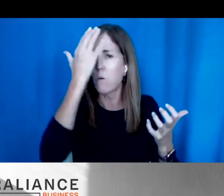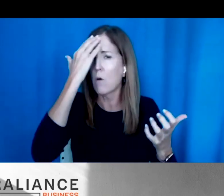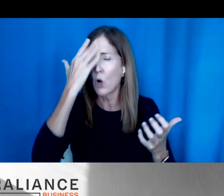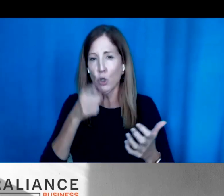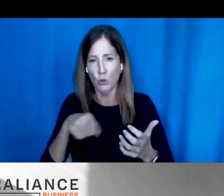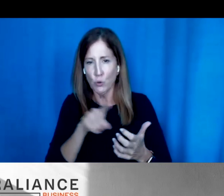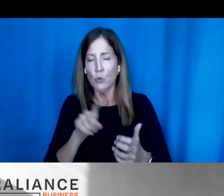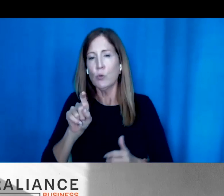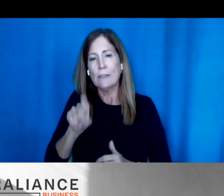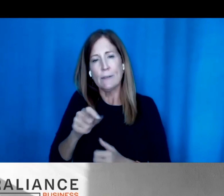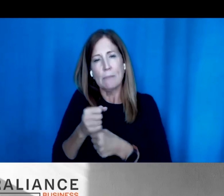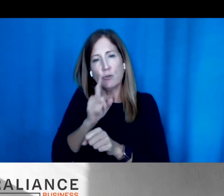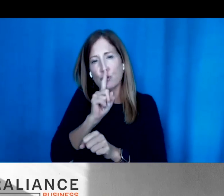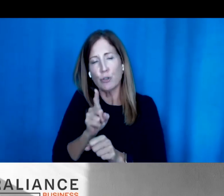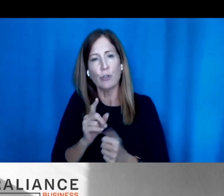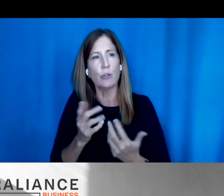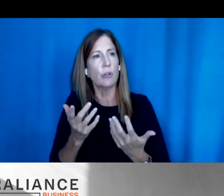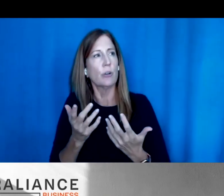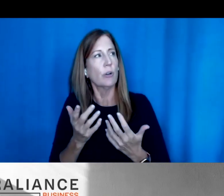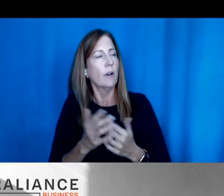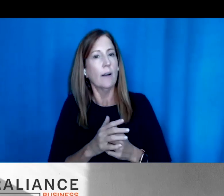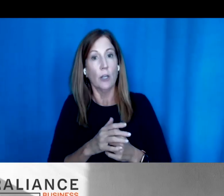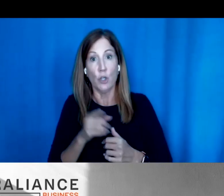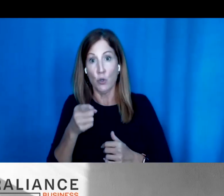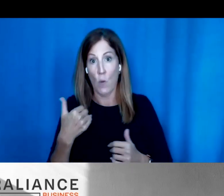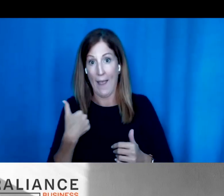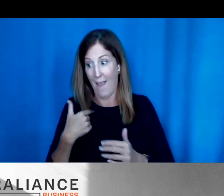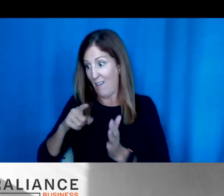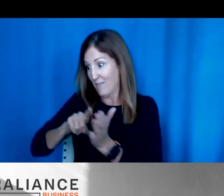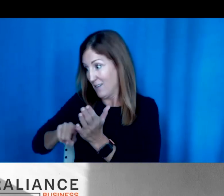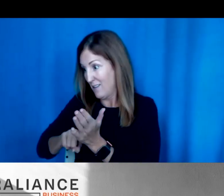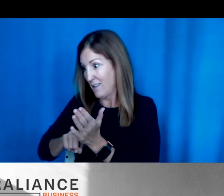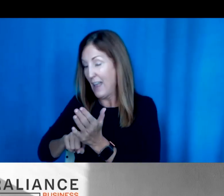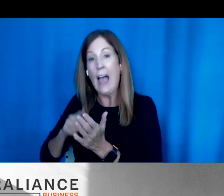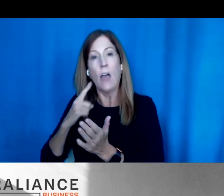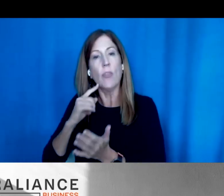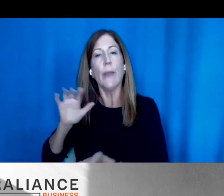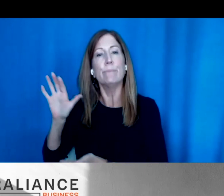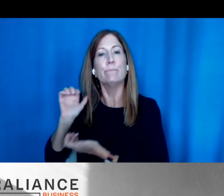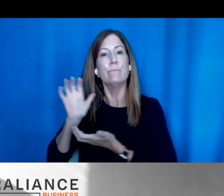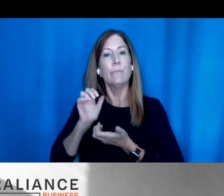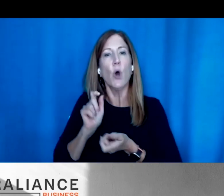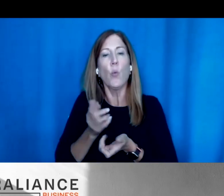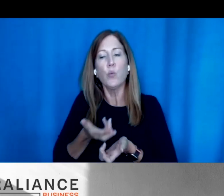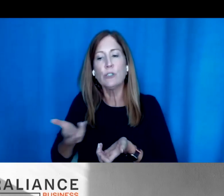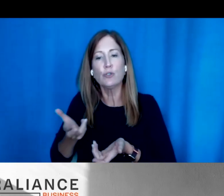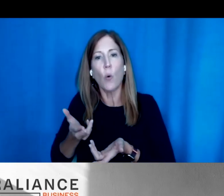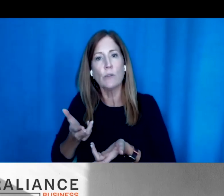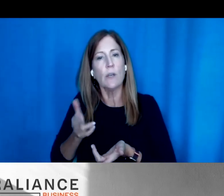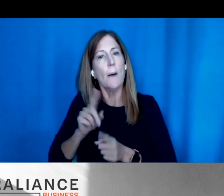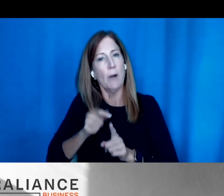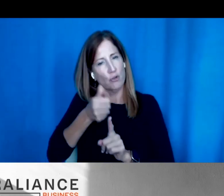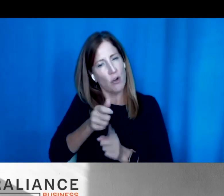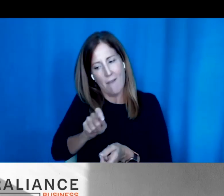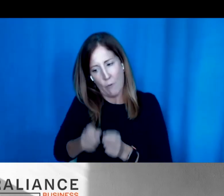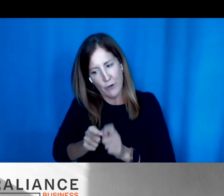that not only have resources available that are adapted and appropriate, but that you also